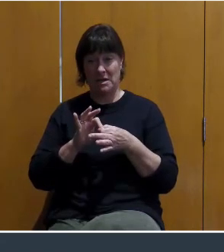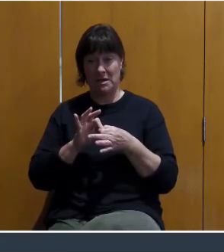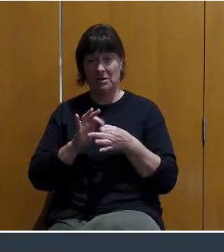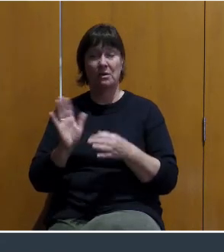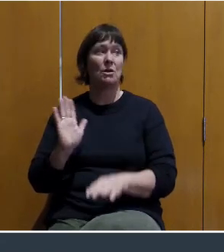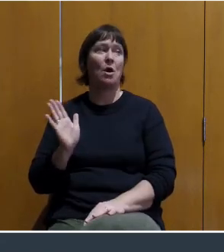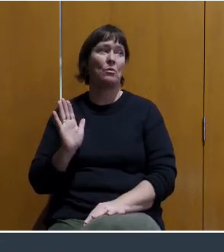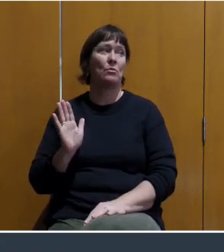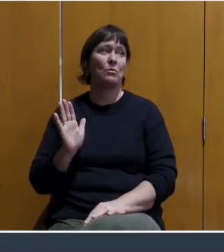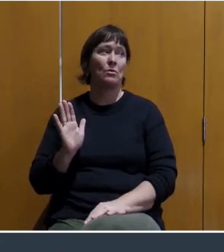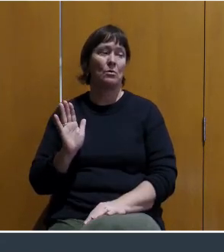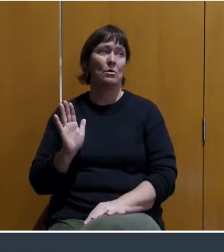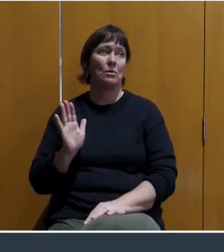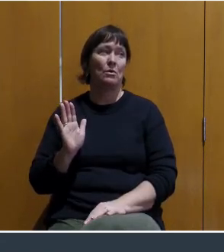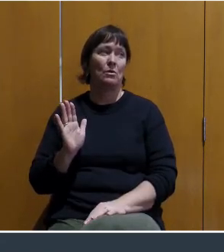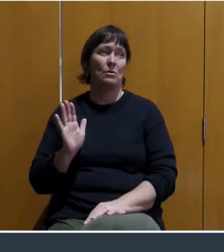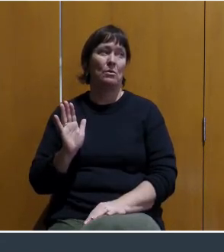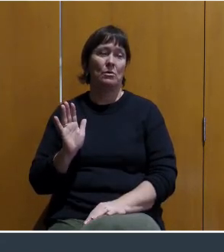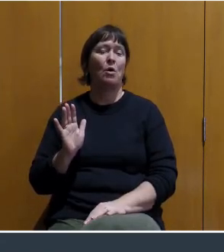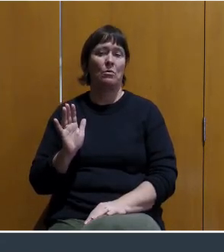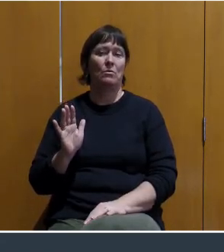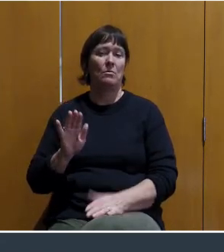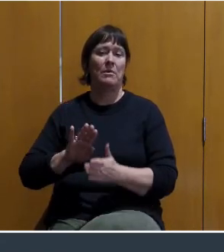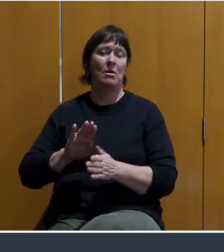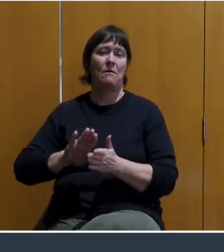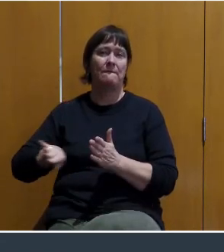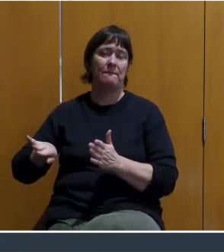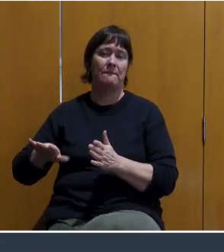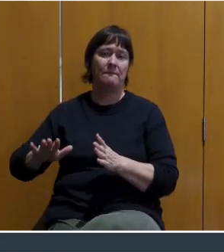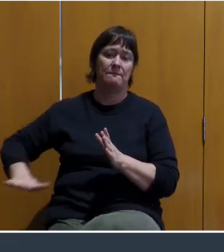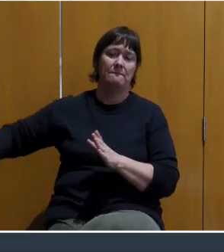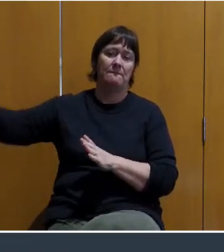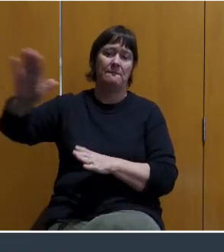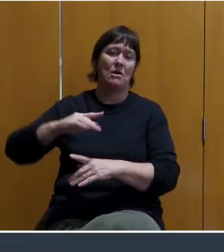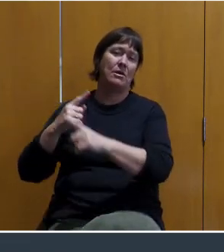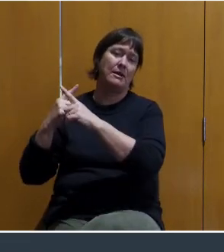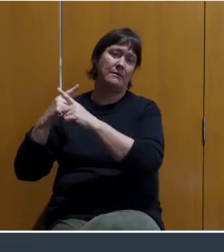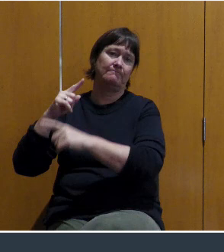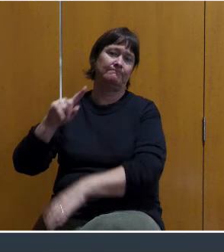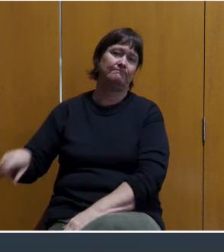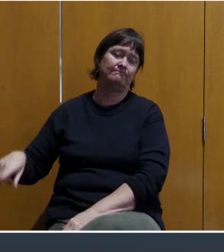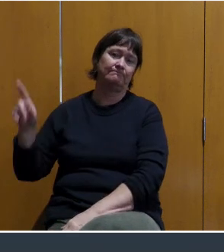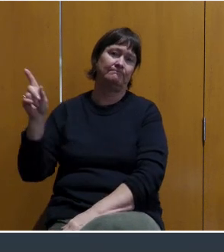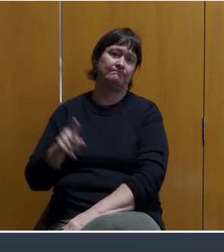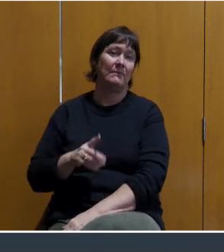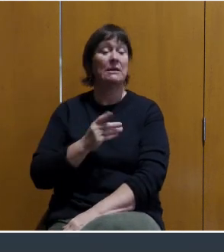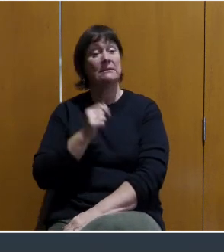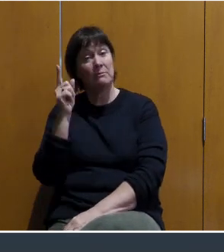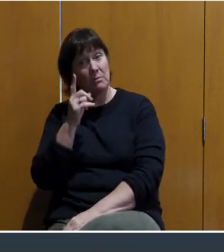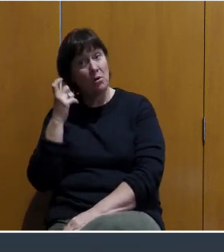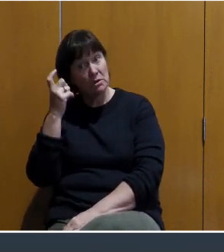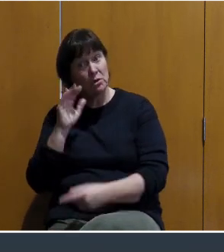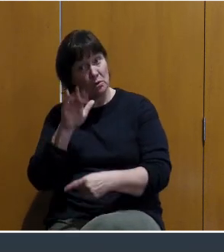No. No, it would be taken out. So that is the concern of a few of the submitters